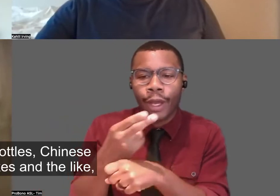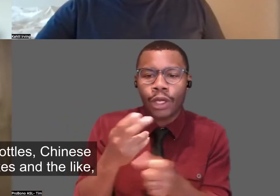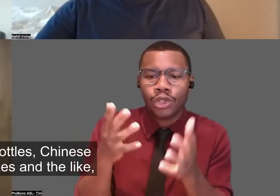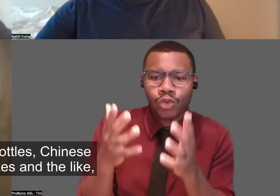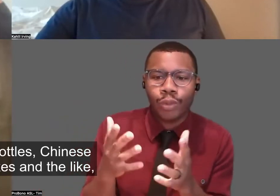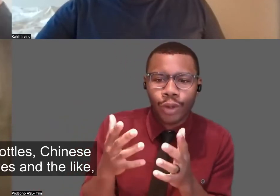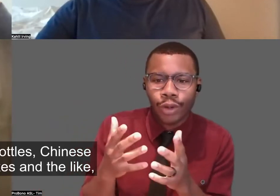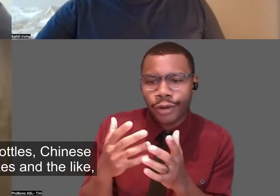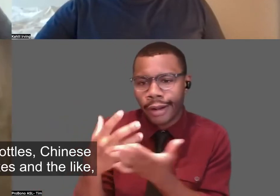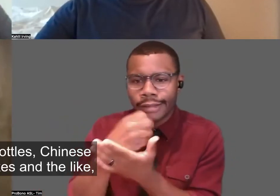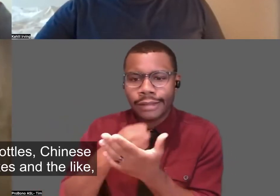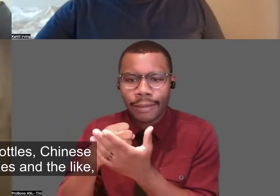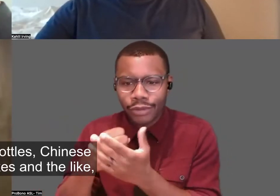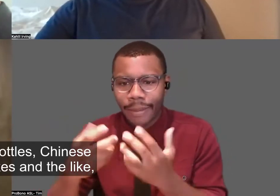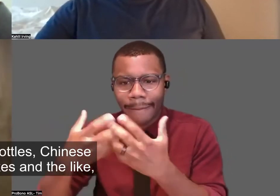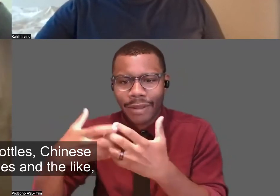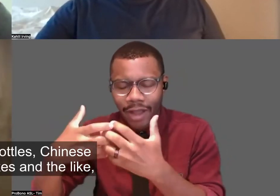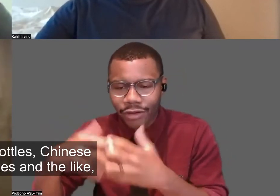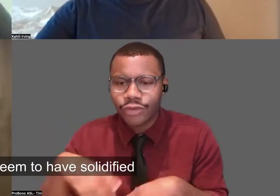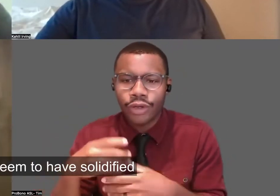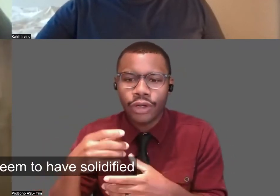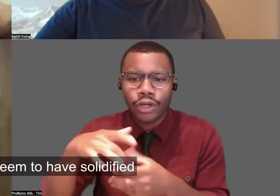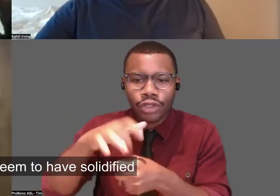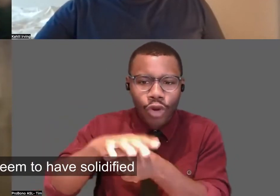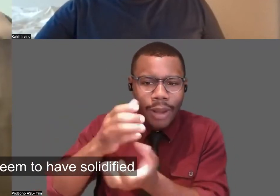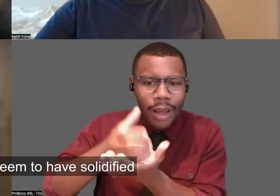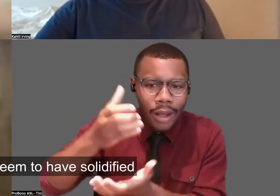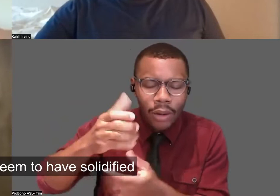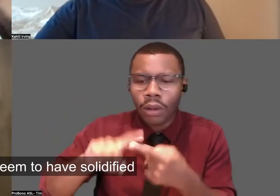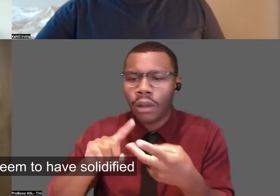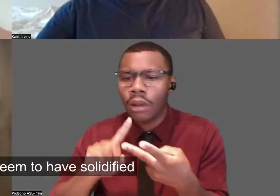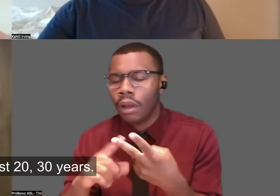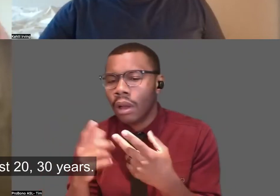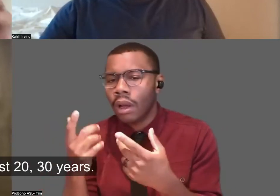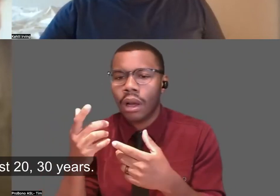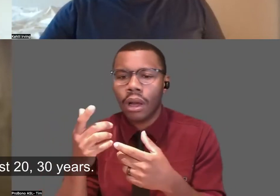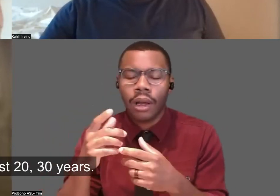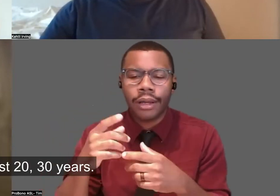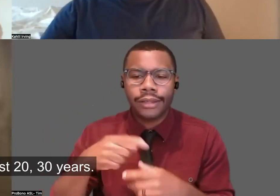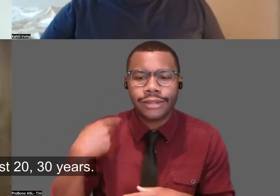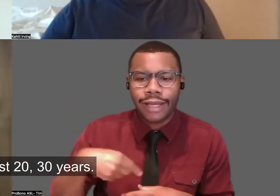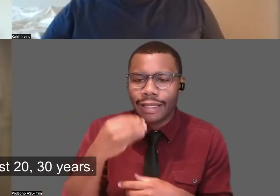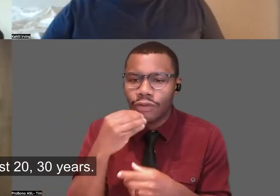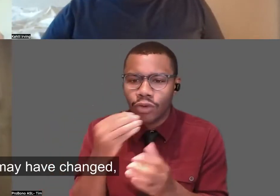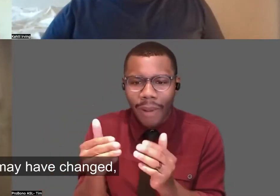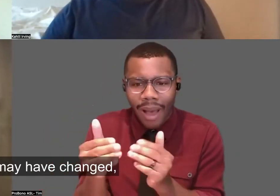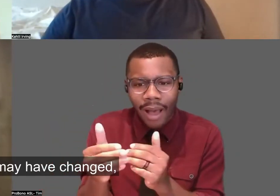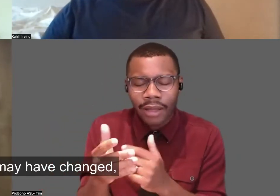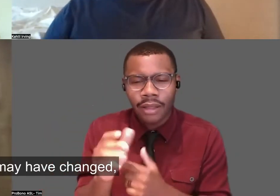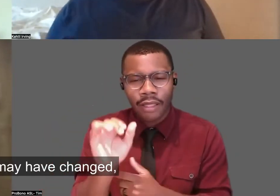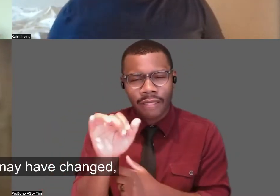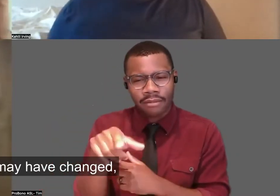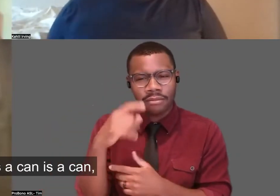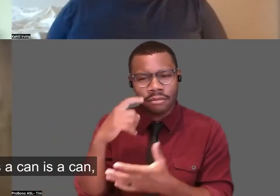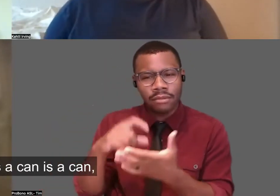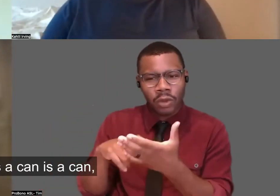bottles, Chinese takeout boxes and the like. And those forms seem to have solidified over the past 20, 30 years. The materials may have